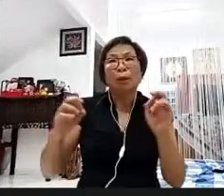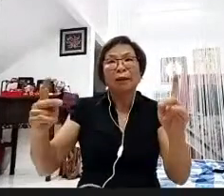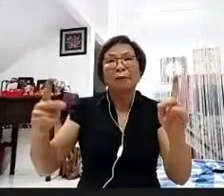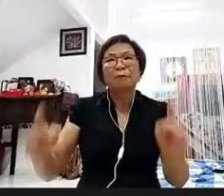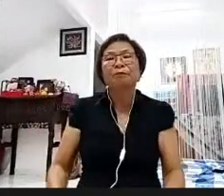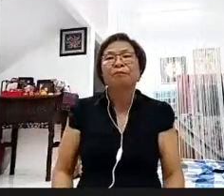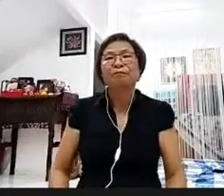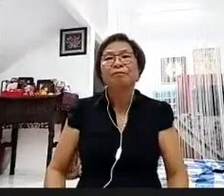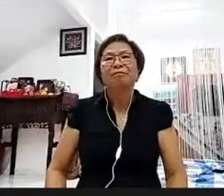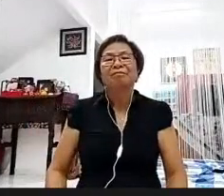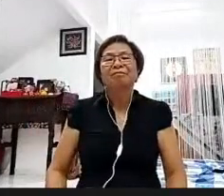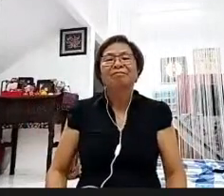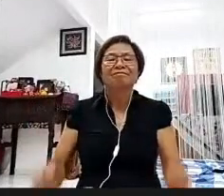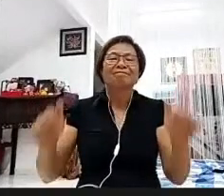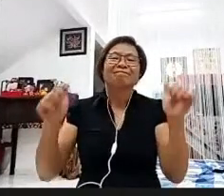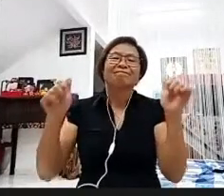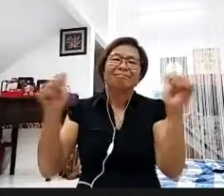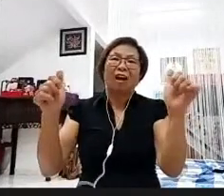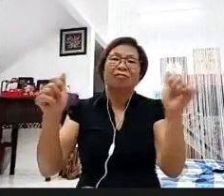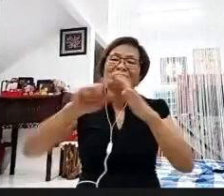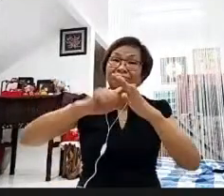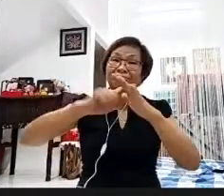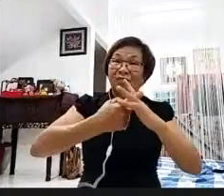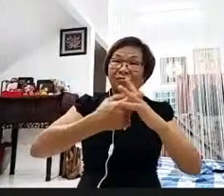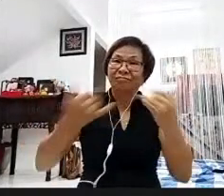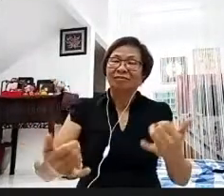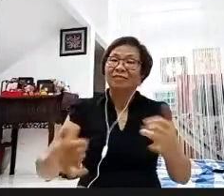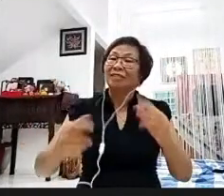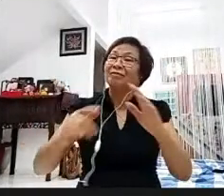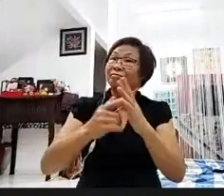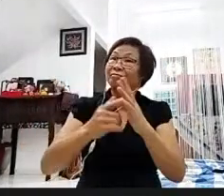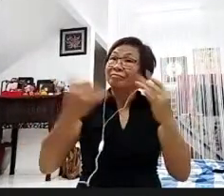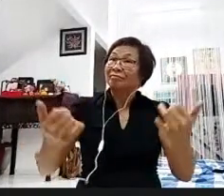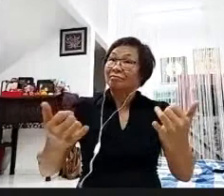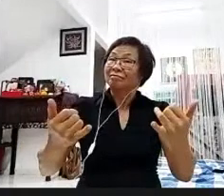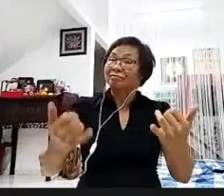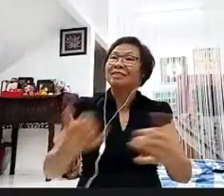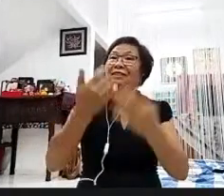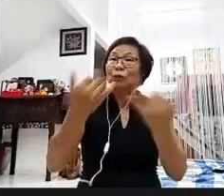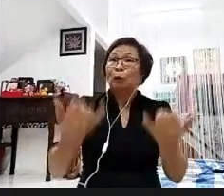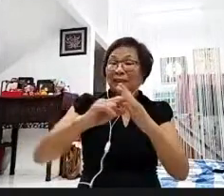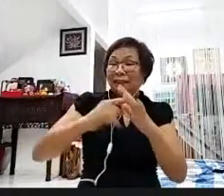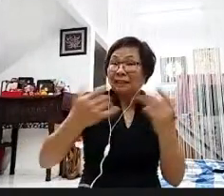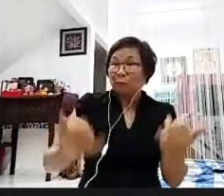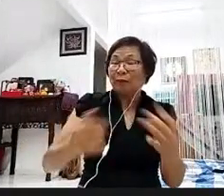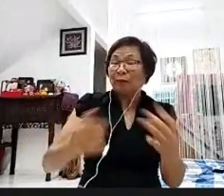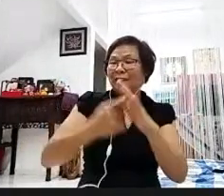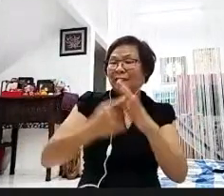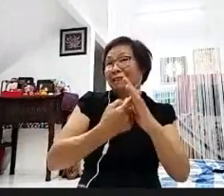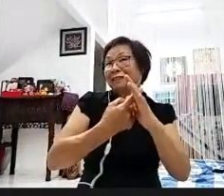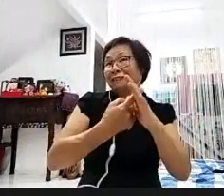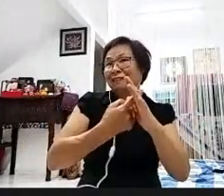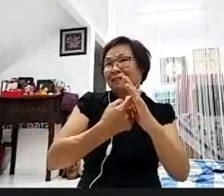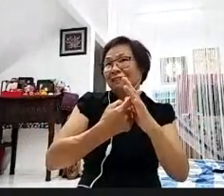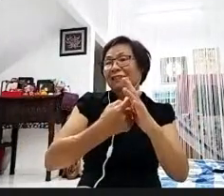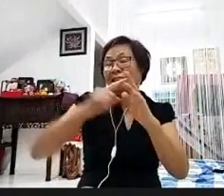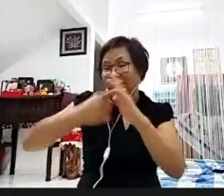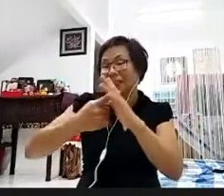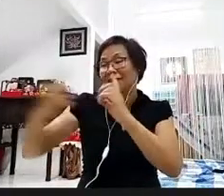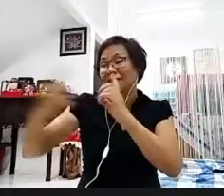So officially, yeah, let us kick off our dialogue for this evening. And the first one on the